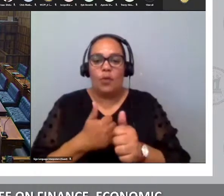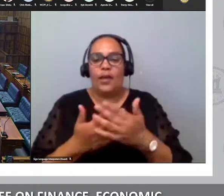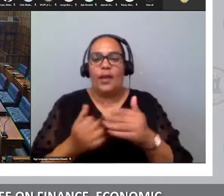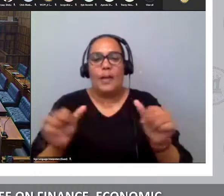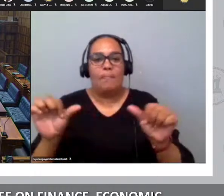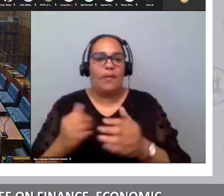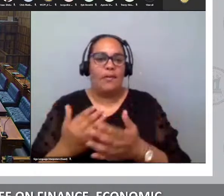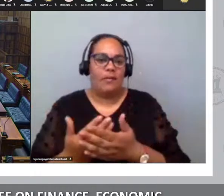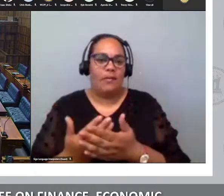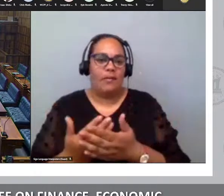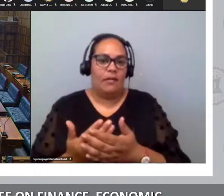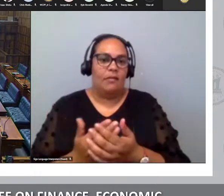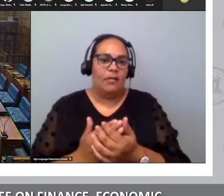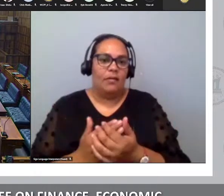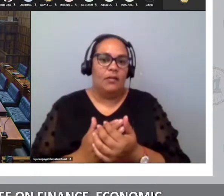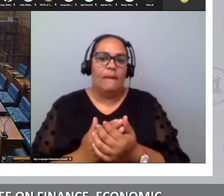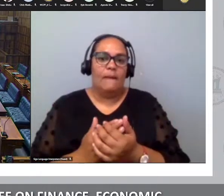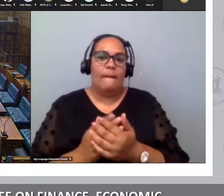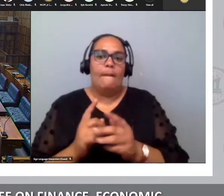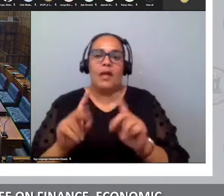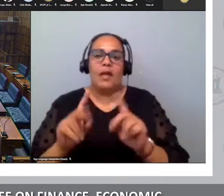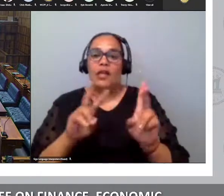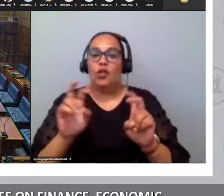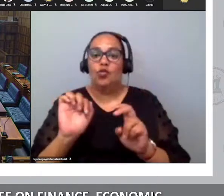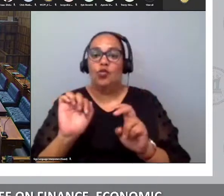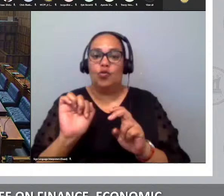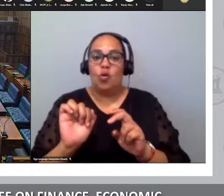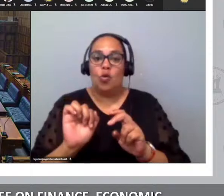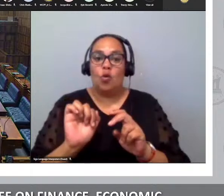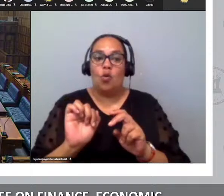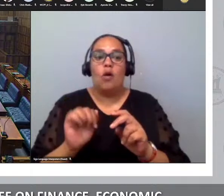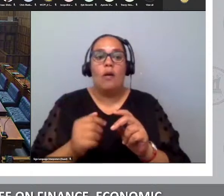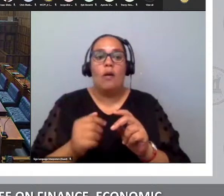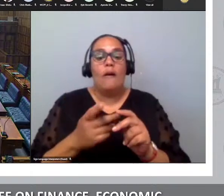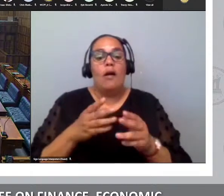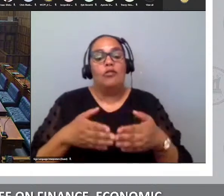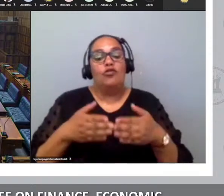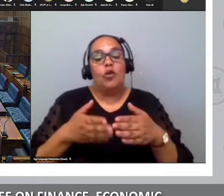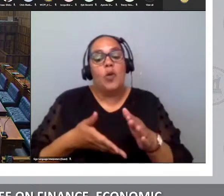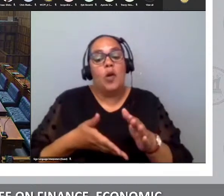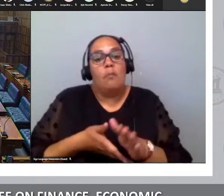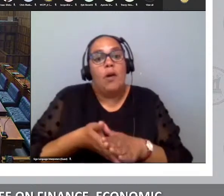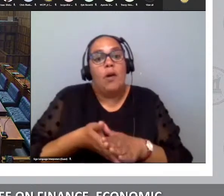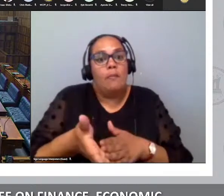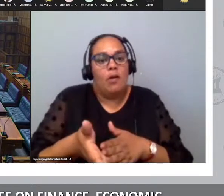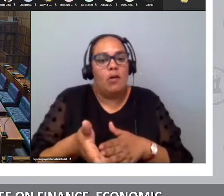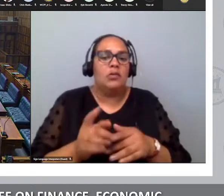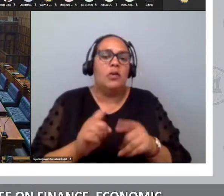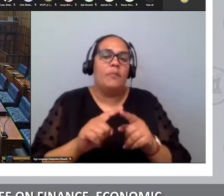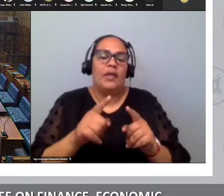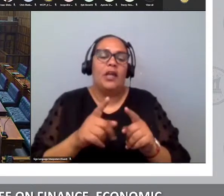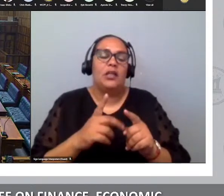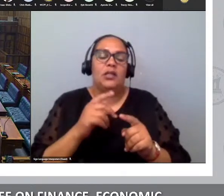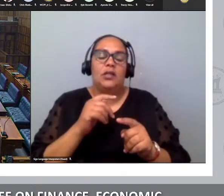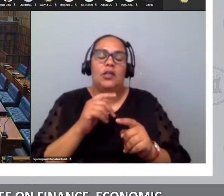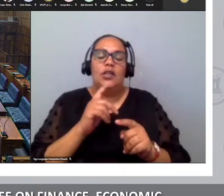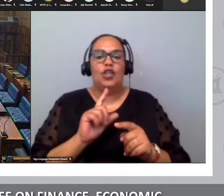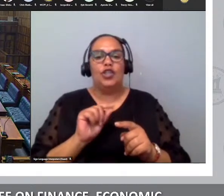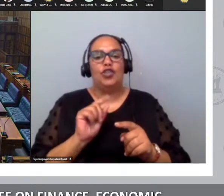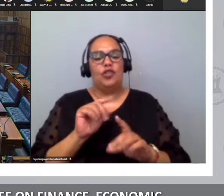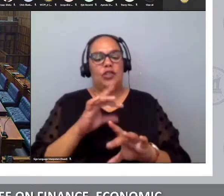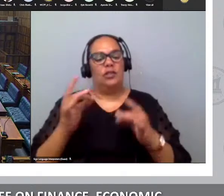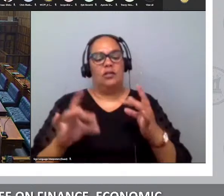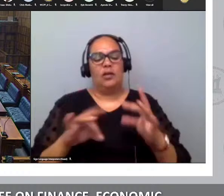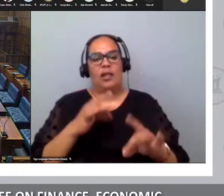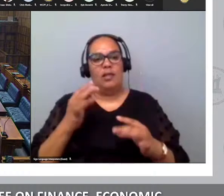to it um the the issues of the vessels bypassing um and this makes for an interesting analysis as